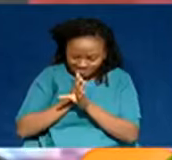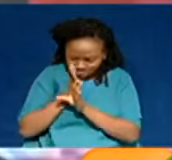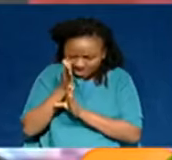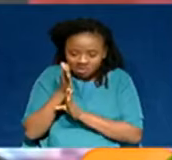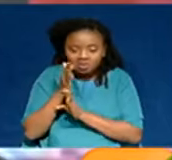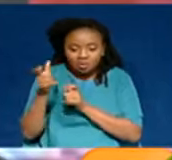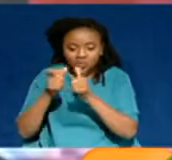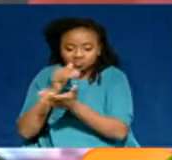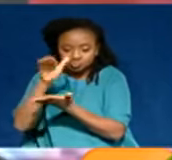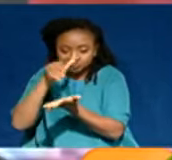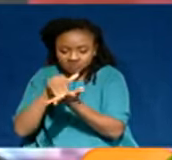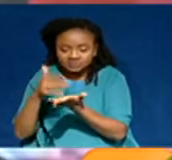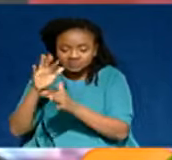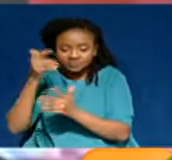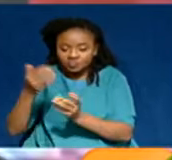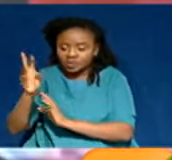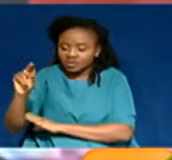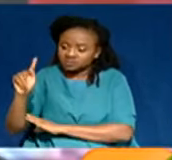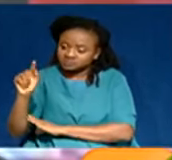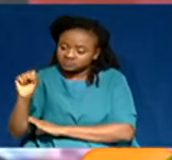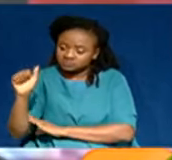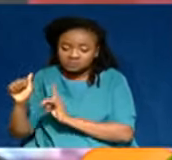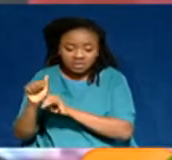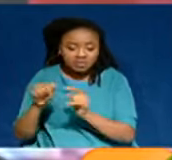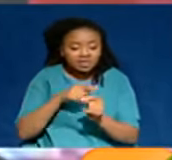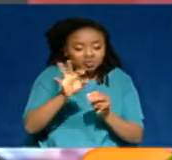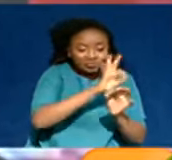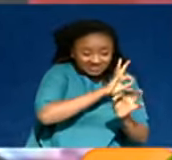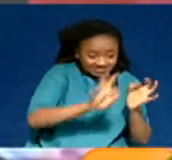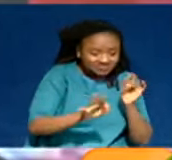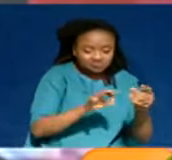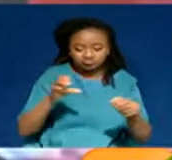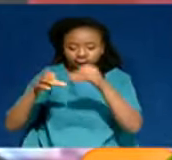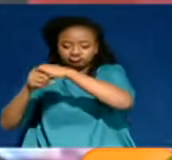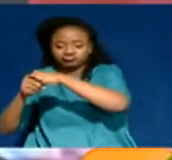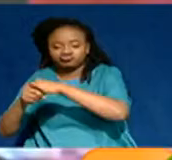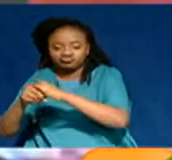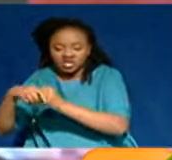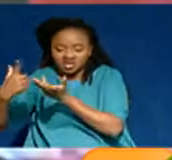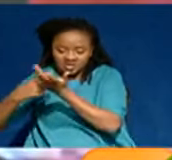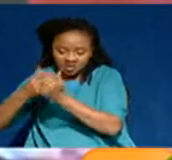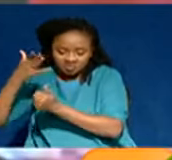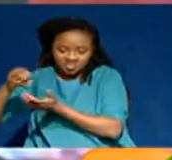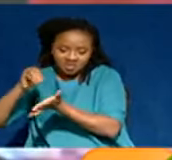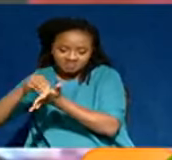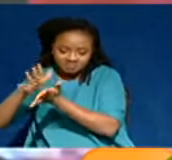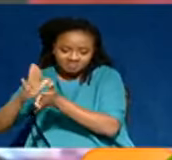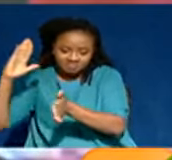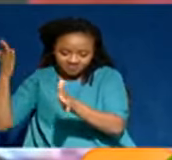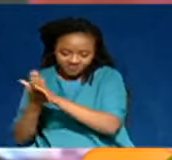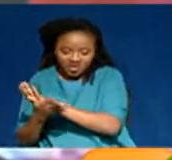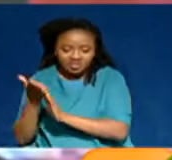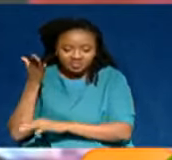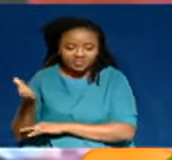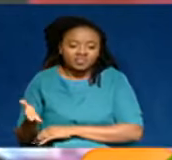So that then evidence is clear from there. We can, every time you have a speed or you drive as a school, because we will infuse